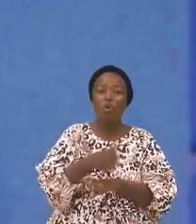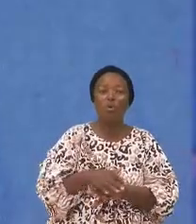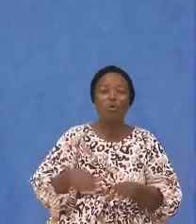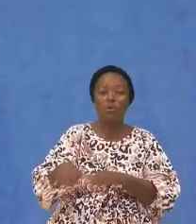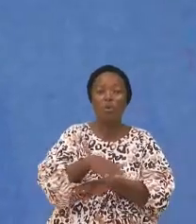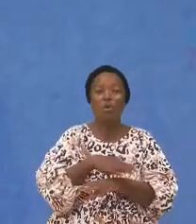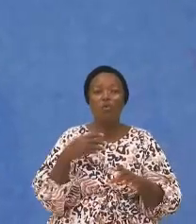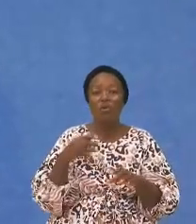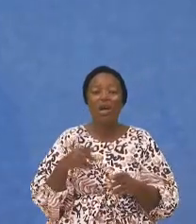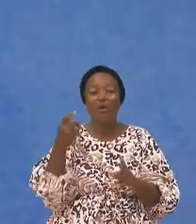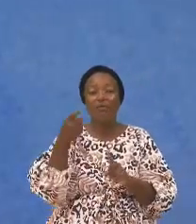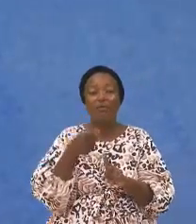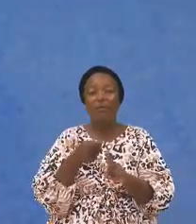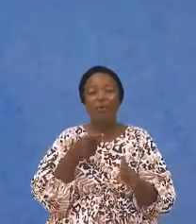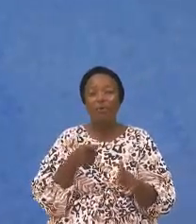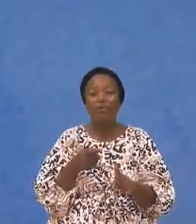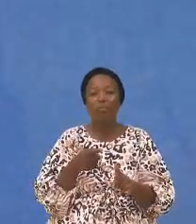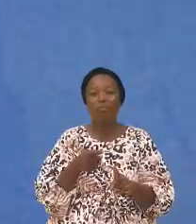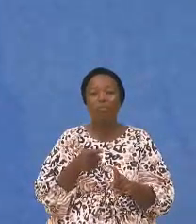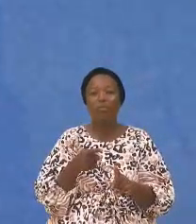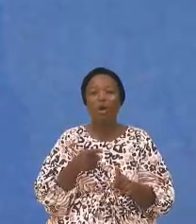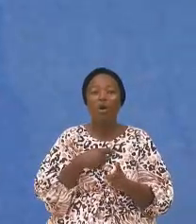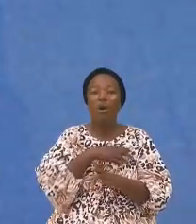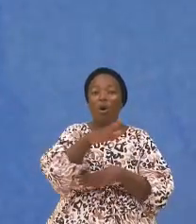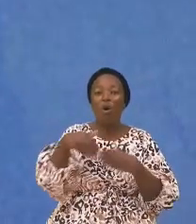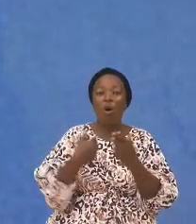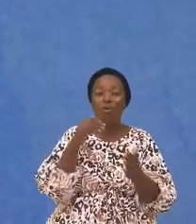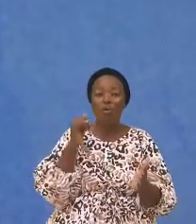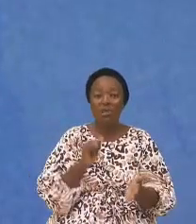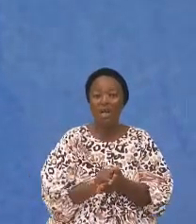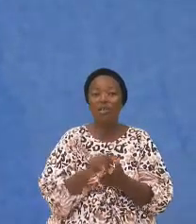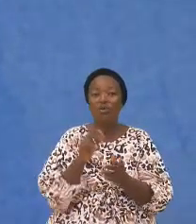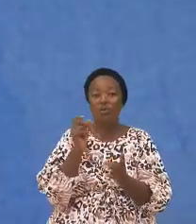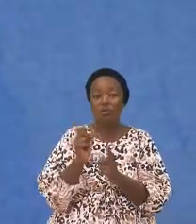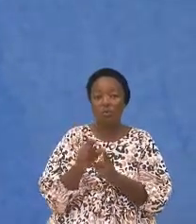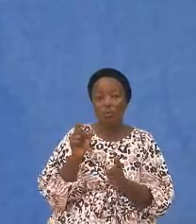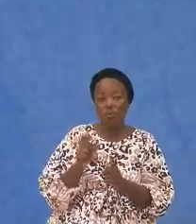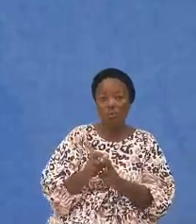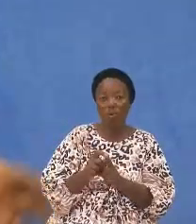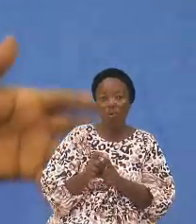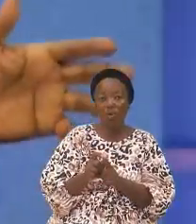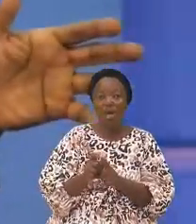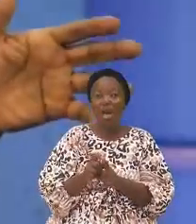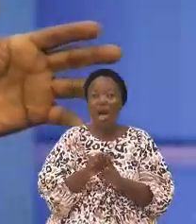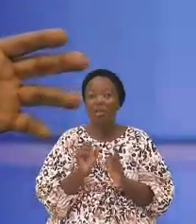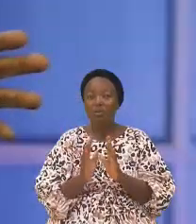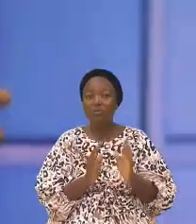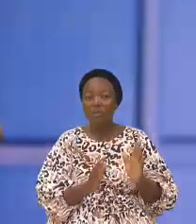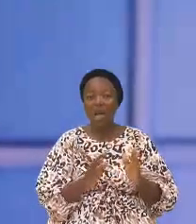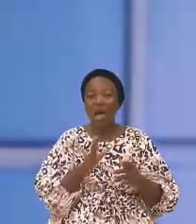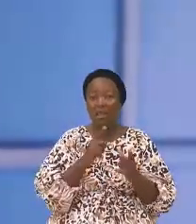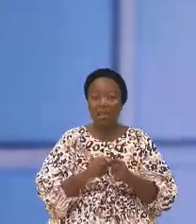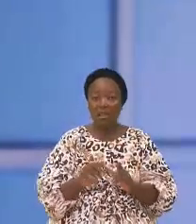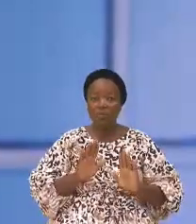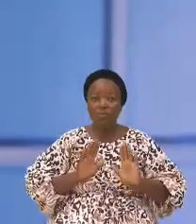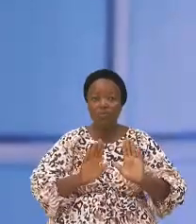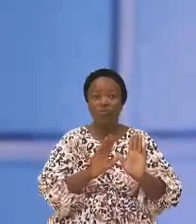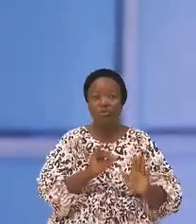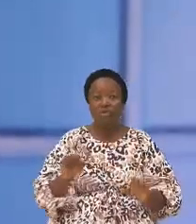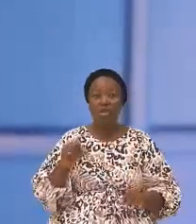Adam and Eve. We cross over from all that